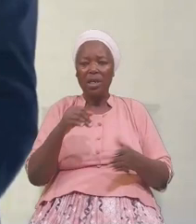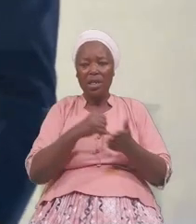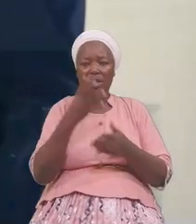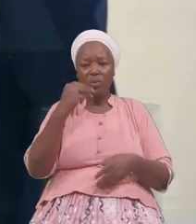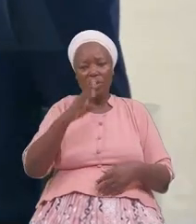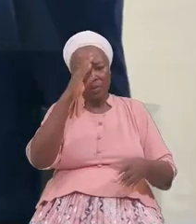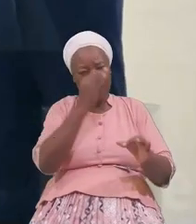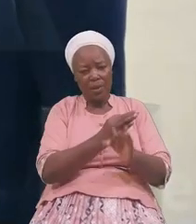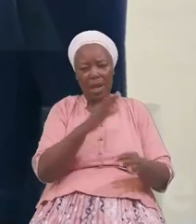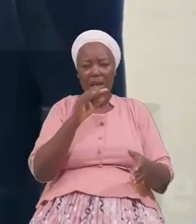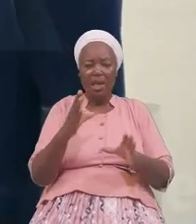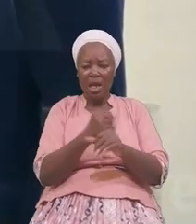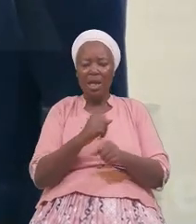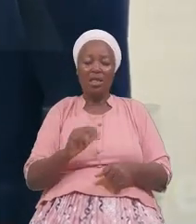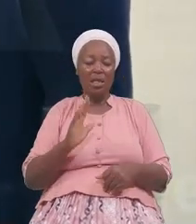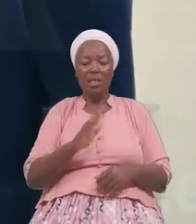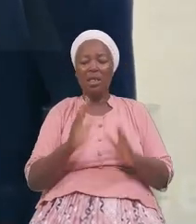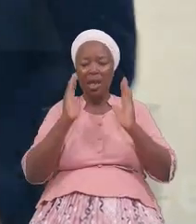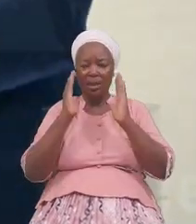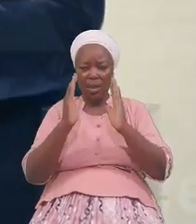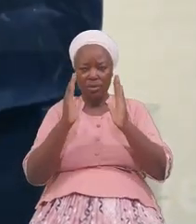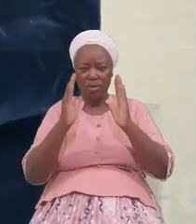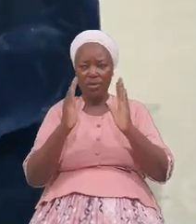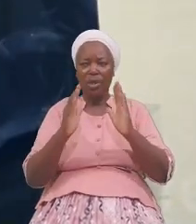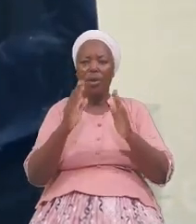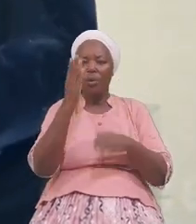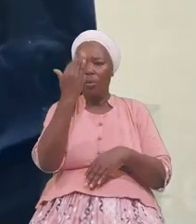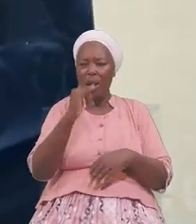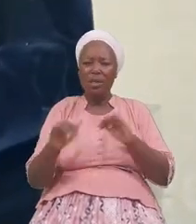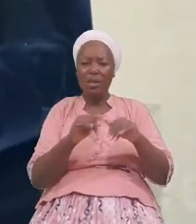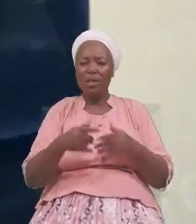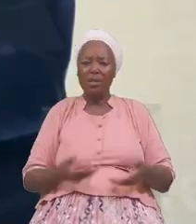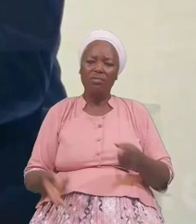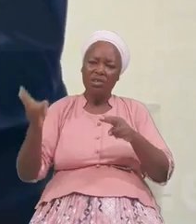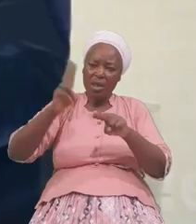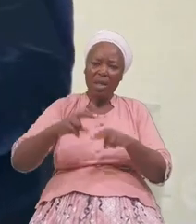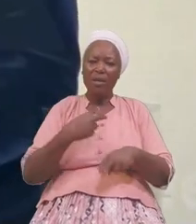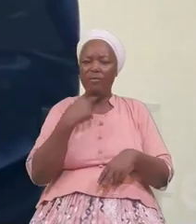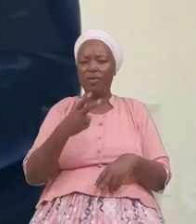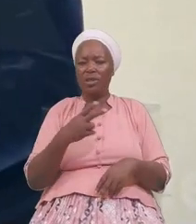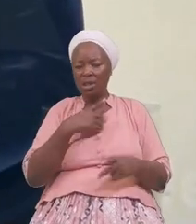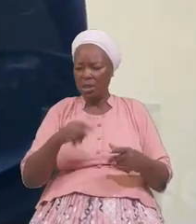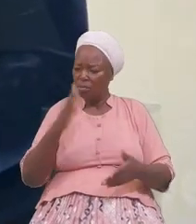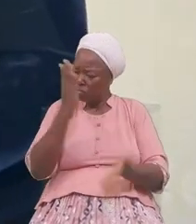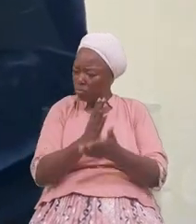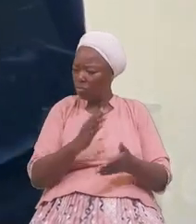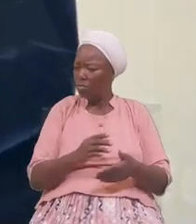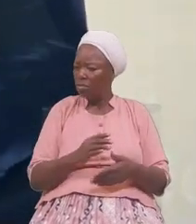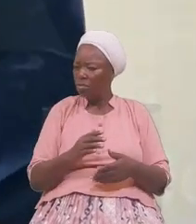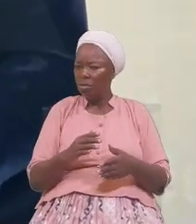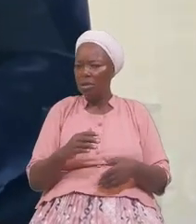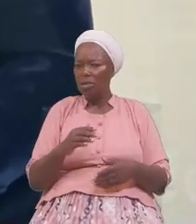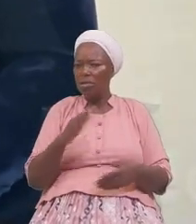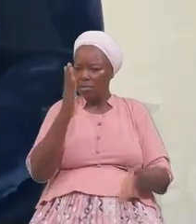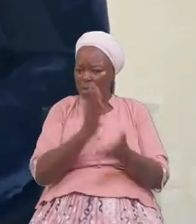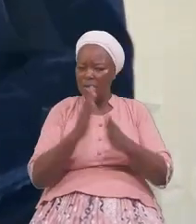faith getting his attention. Why did he raise his voice when he said, shut up, don't